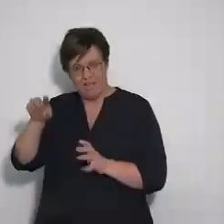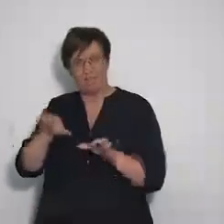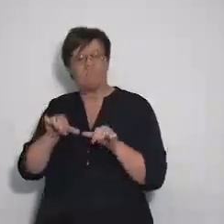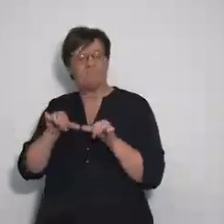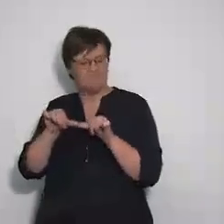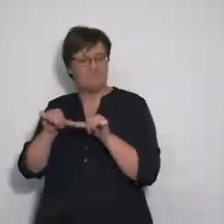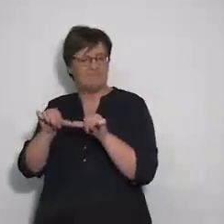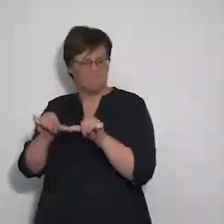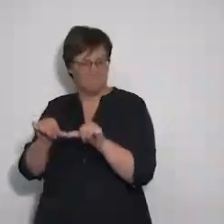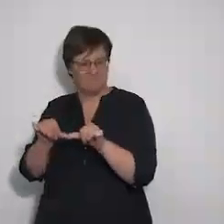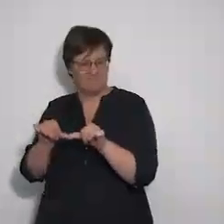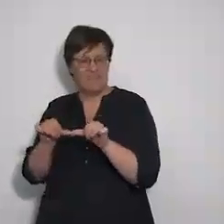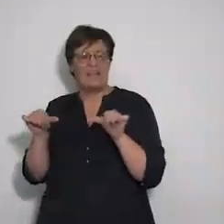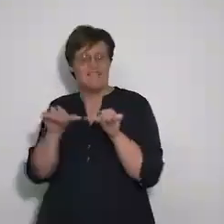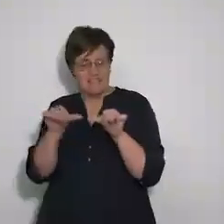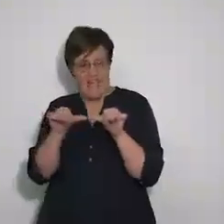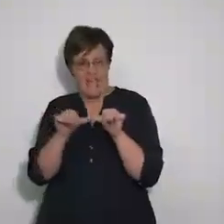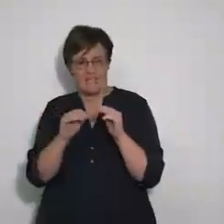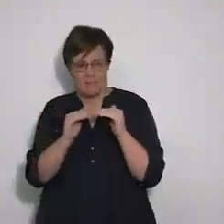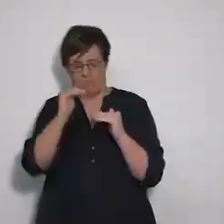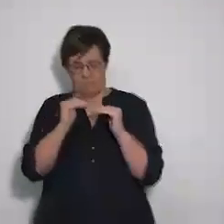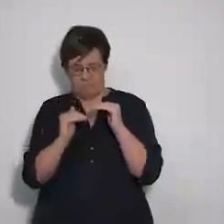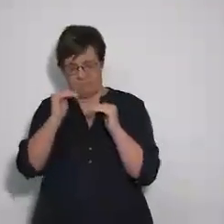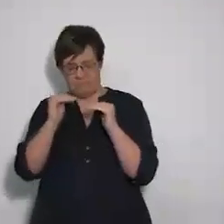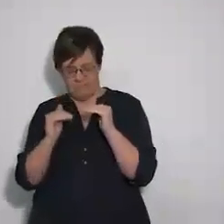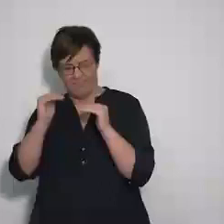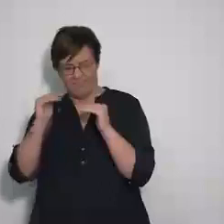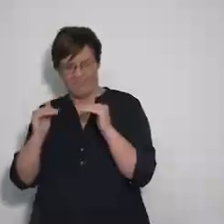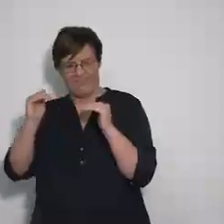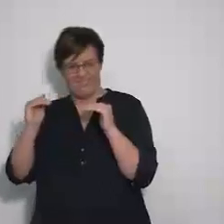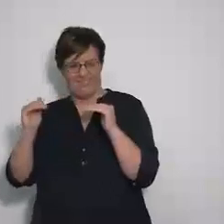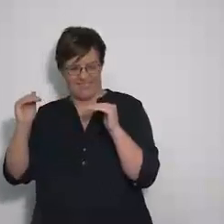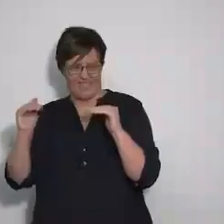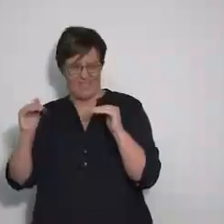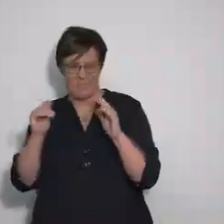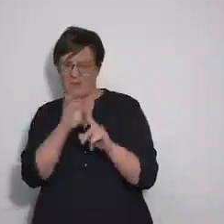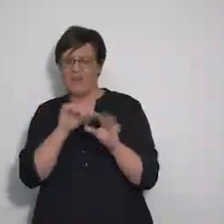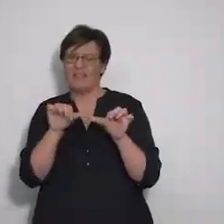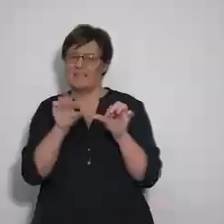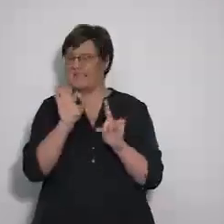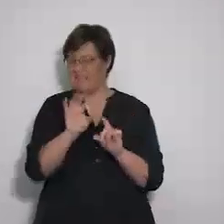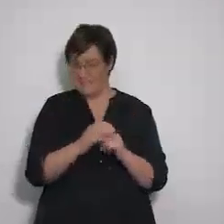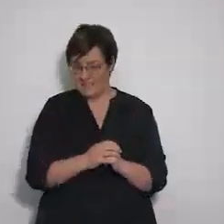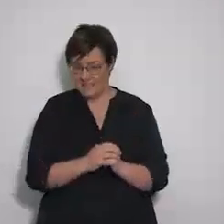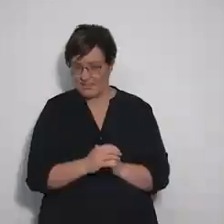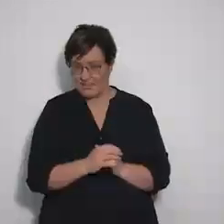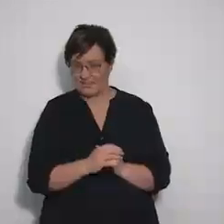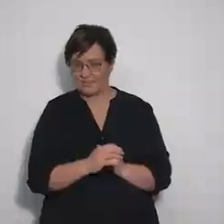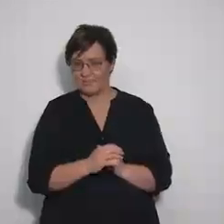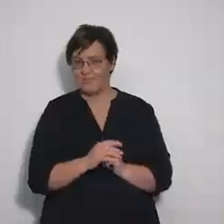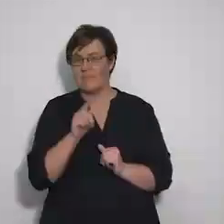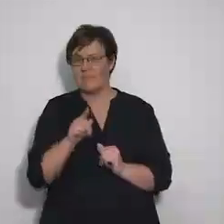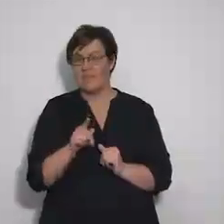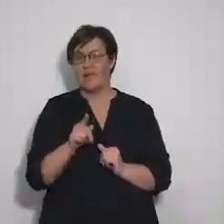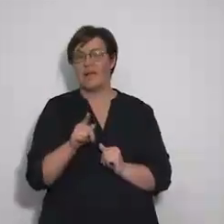that maintain the size of the population around one particular point. We